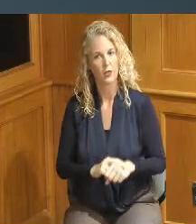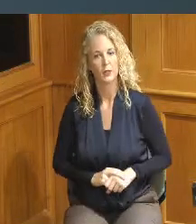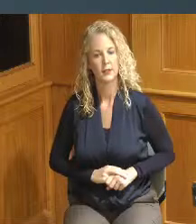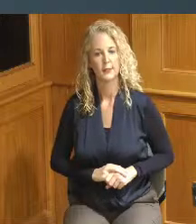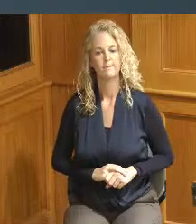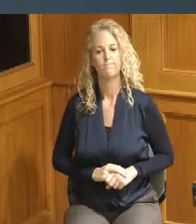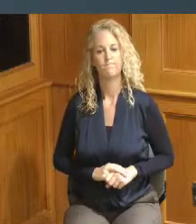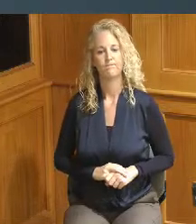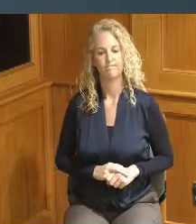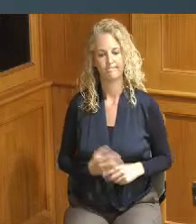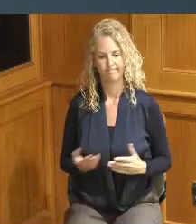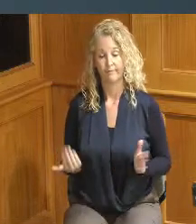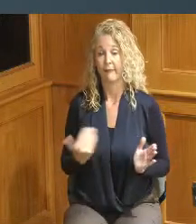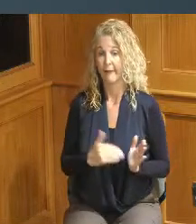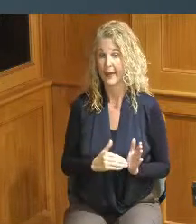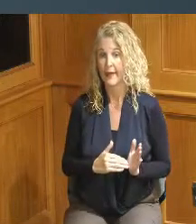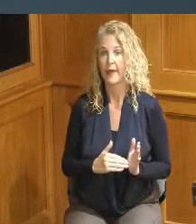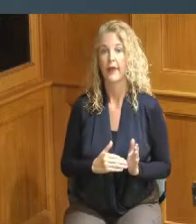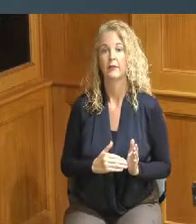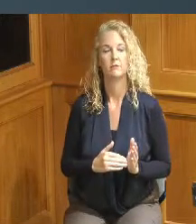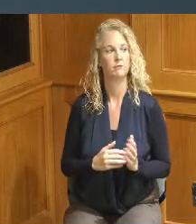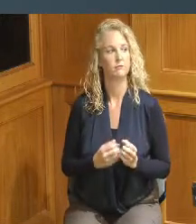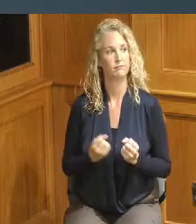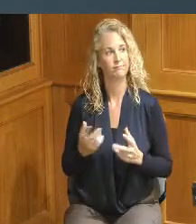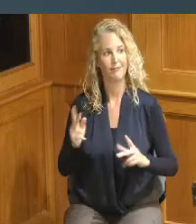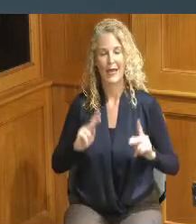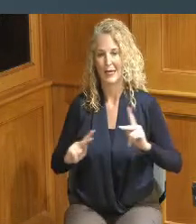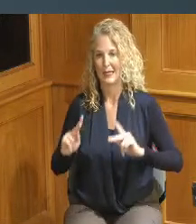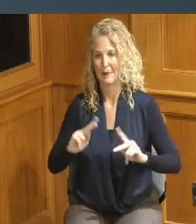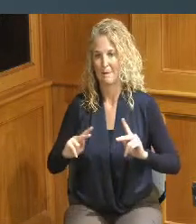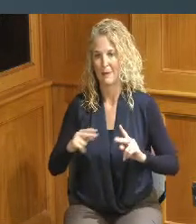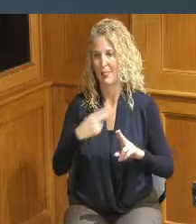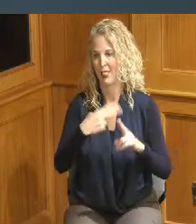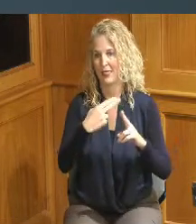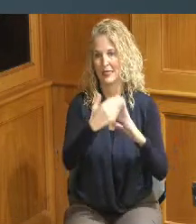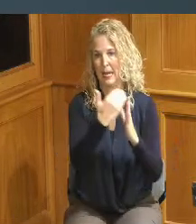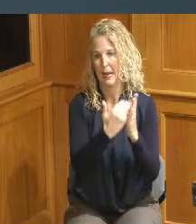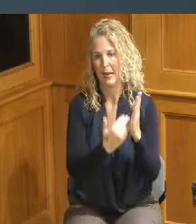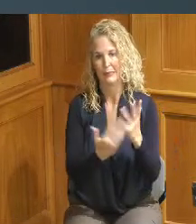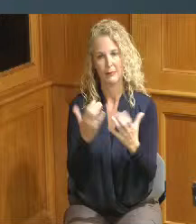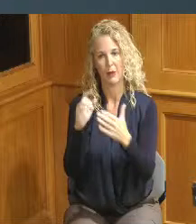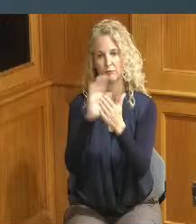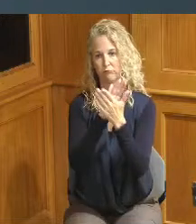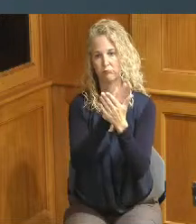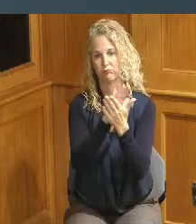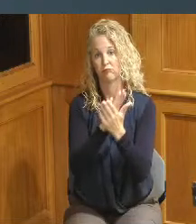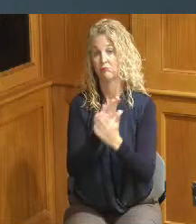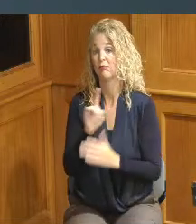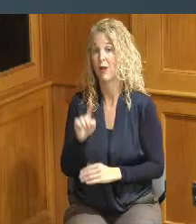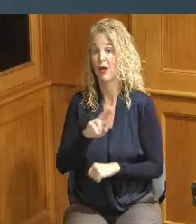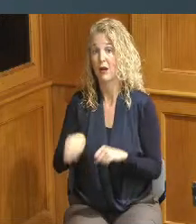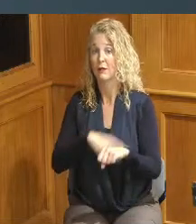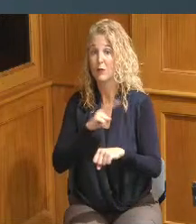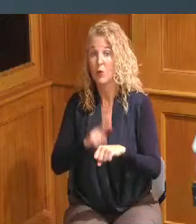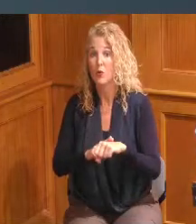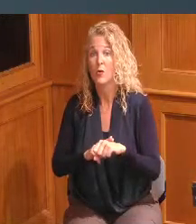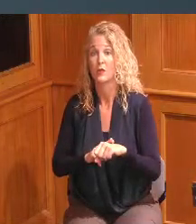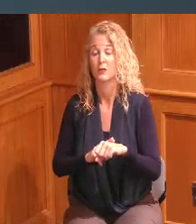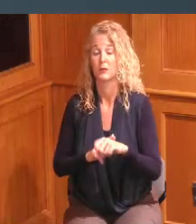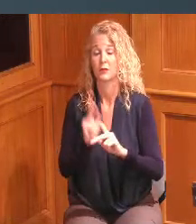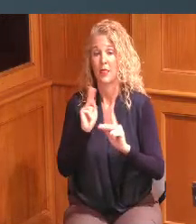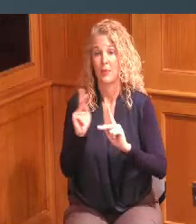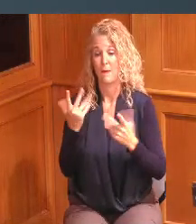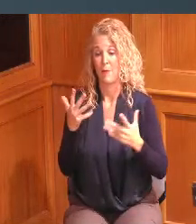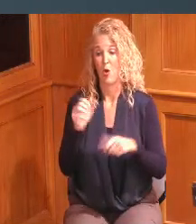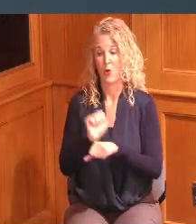we want to thank, I'm sure there's others that should be listed, but definitely want to thank those